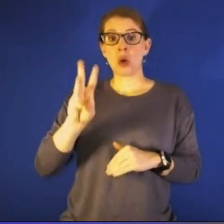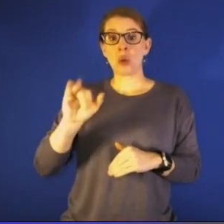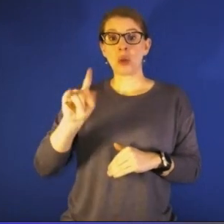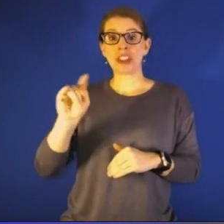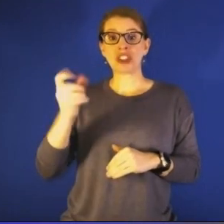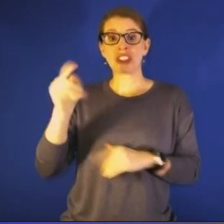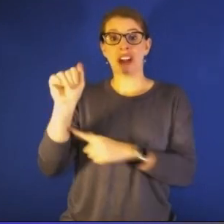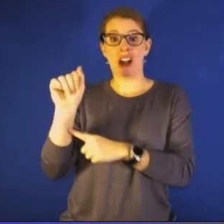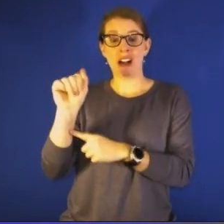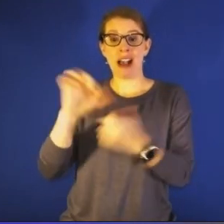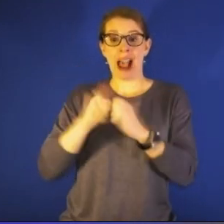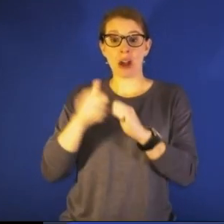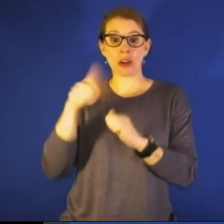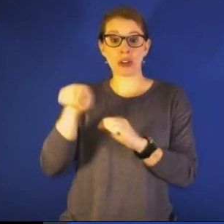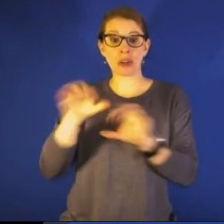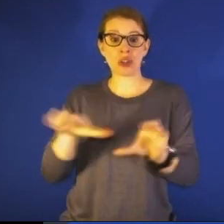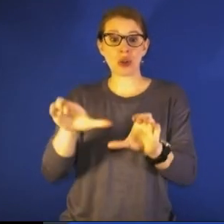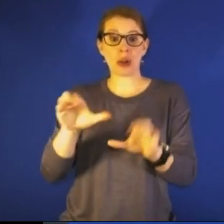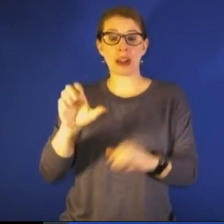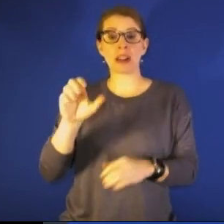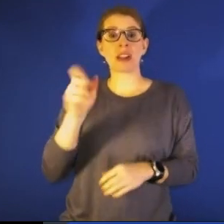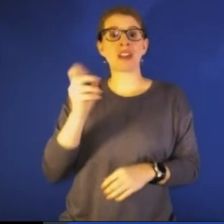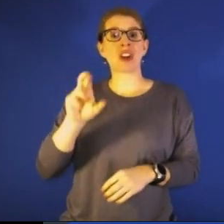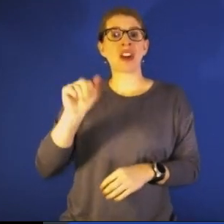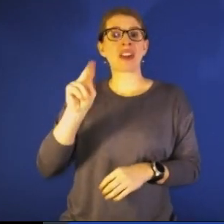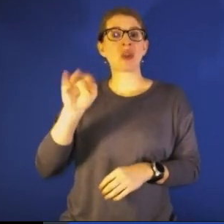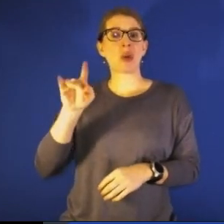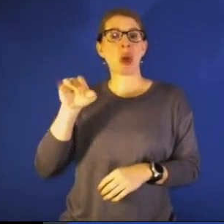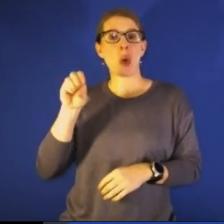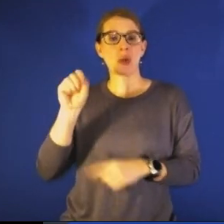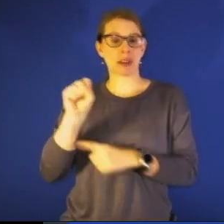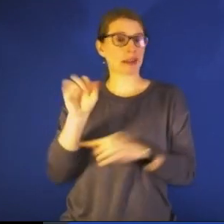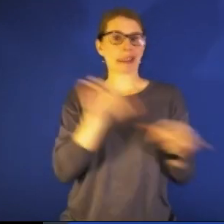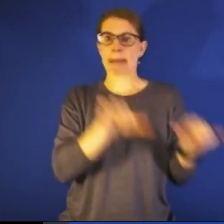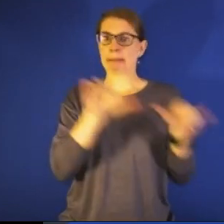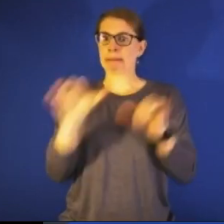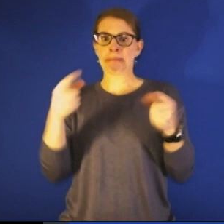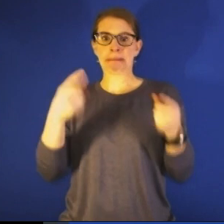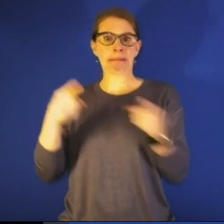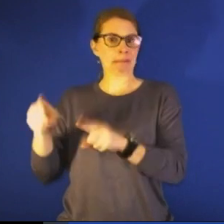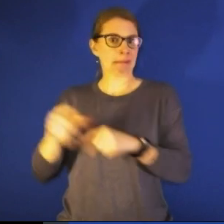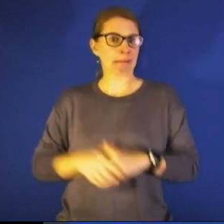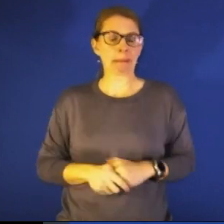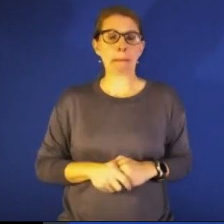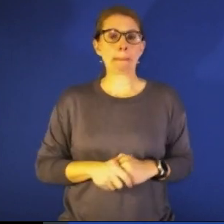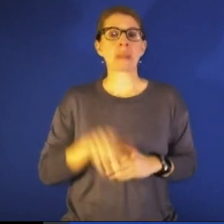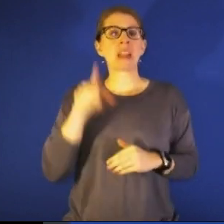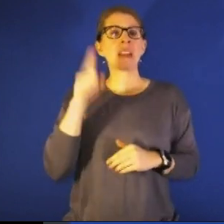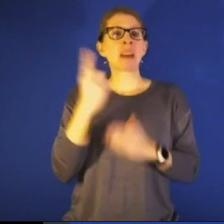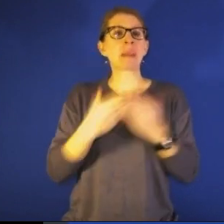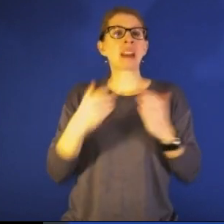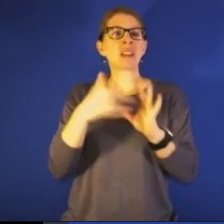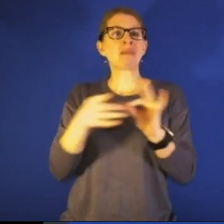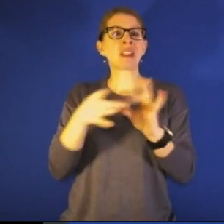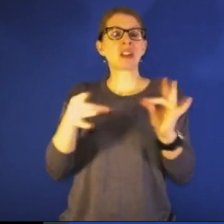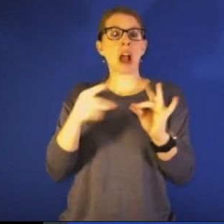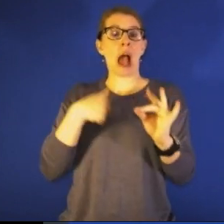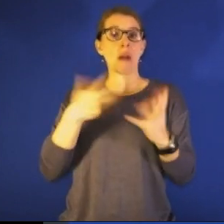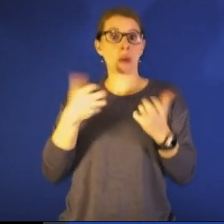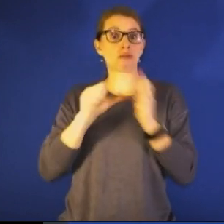doing? Good morning, Dr. Stites. Yeah, we continue to see the same picture. And, something you mentioned that I think I want to